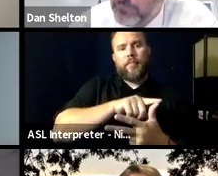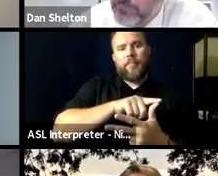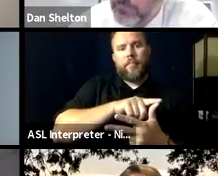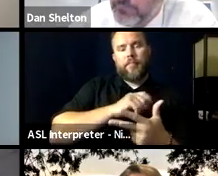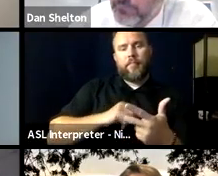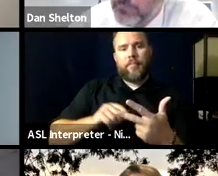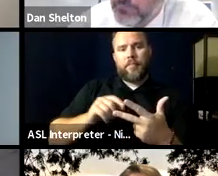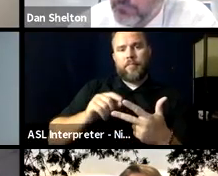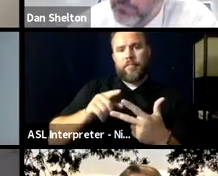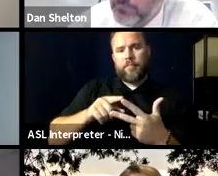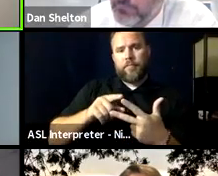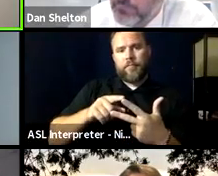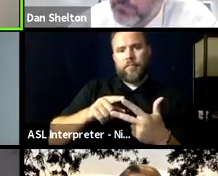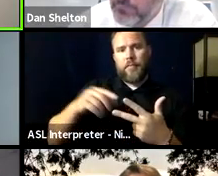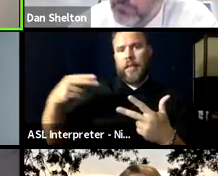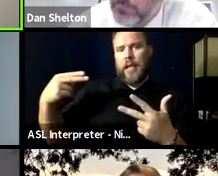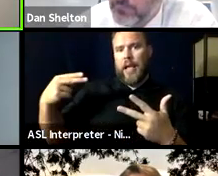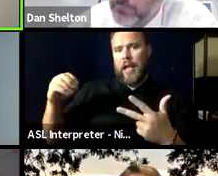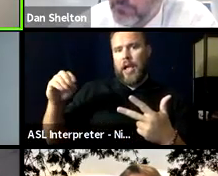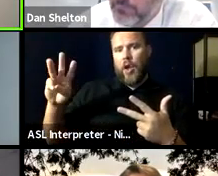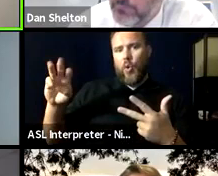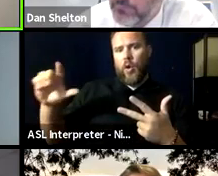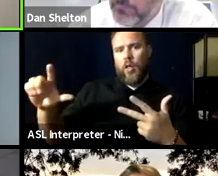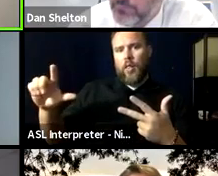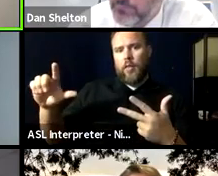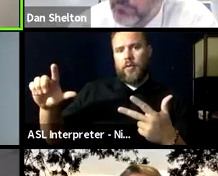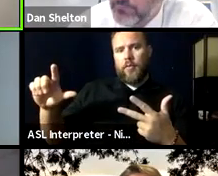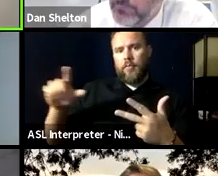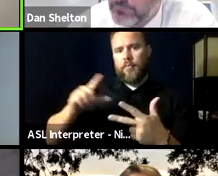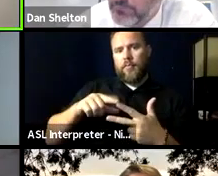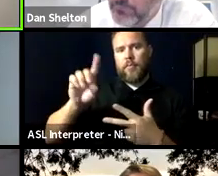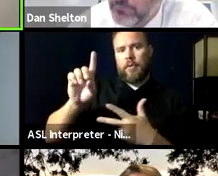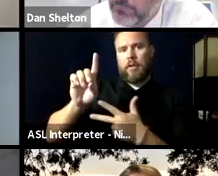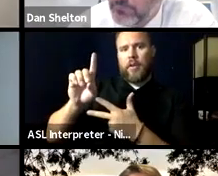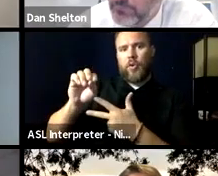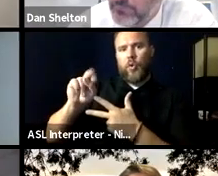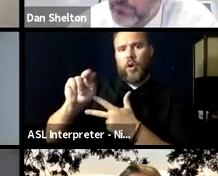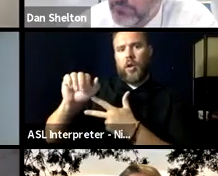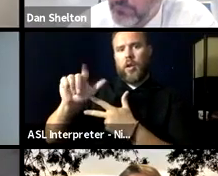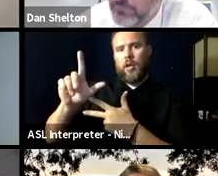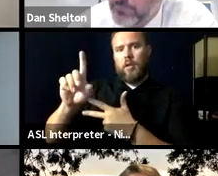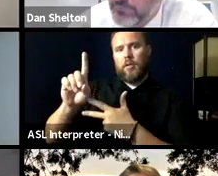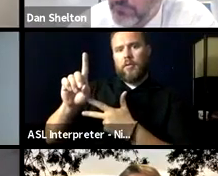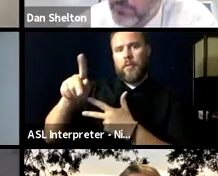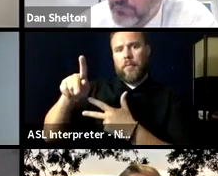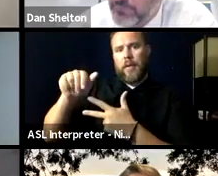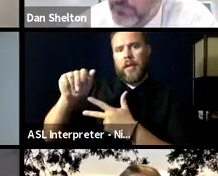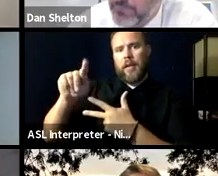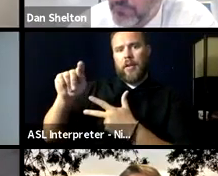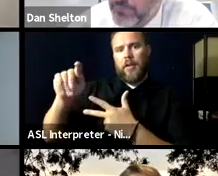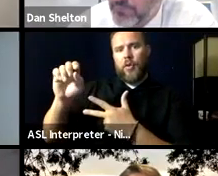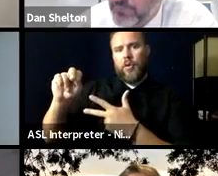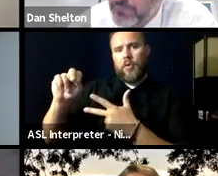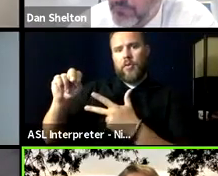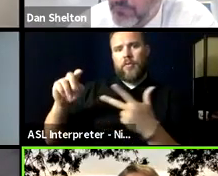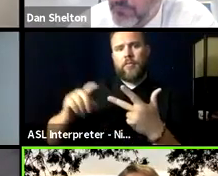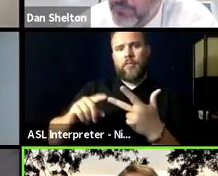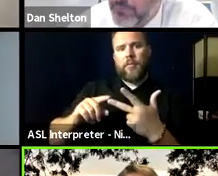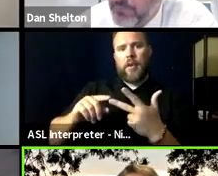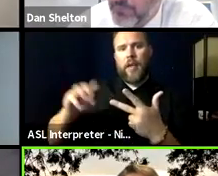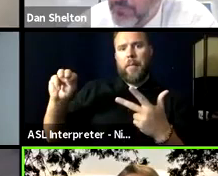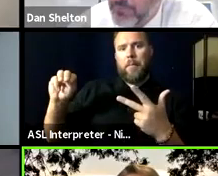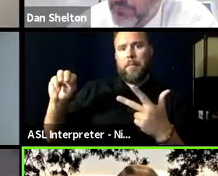Mr. Howell. Warren Howell, I vote for Donald Patton. Okay. Mrs. Moriak.